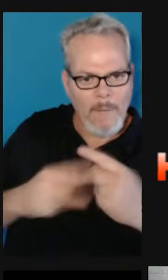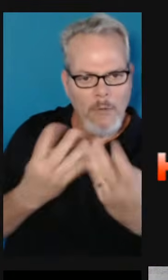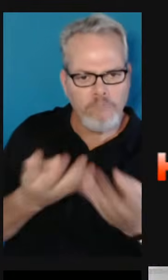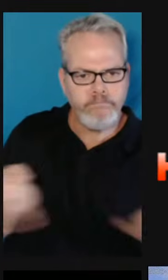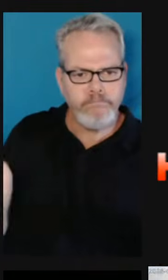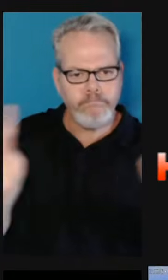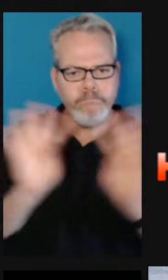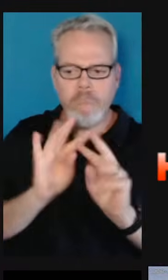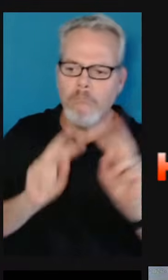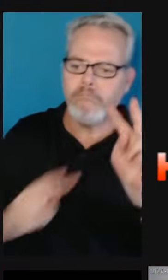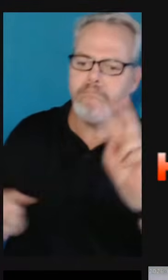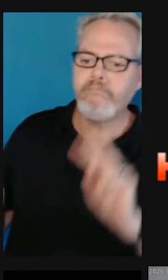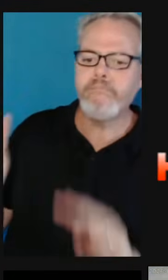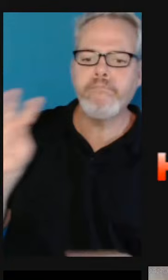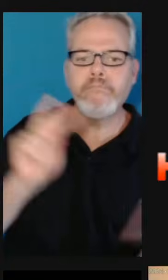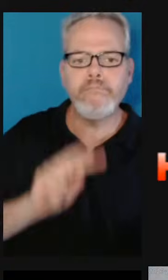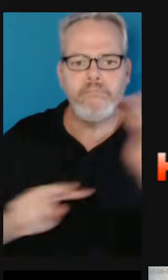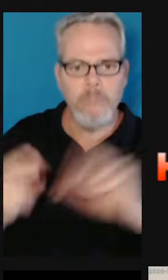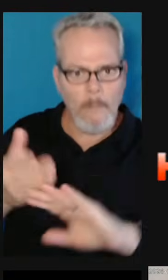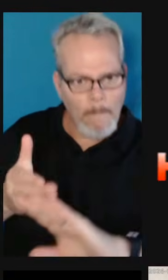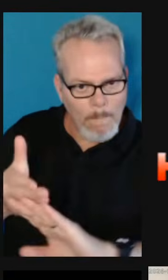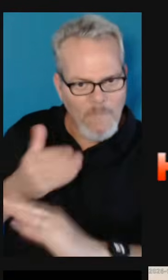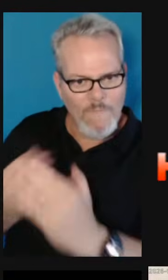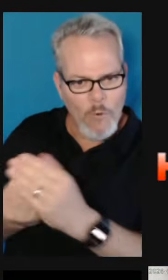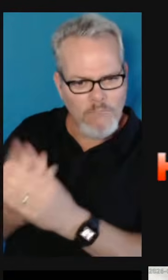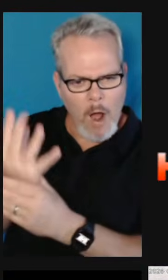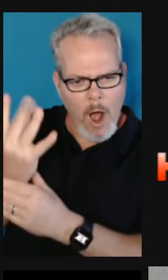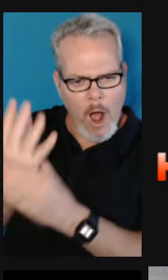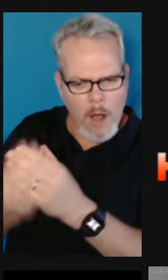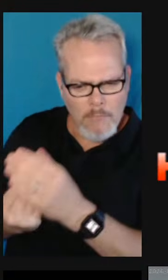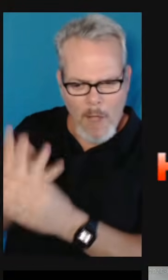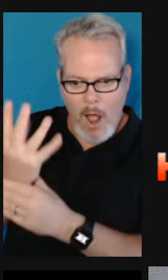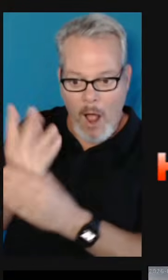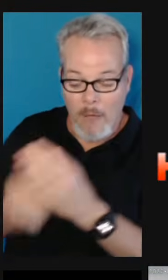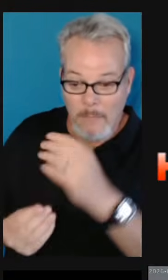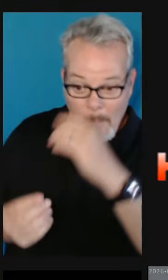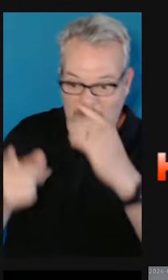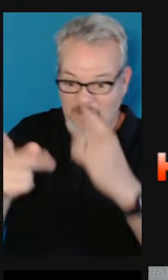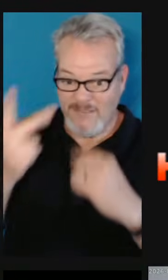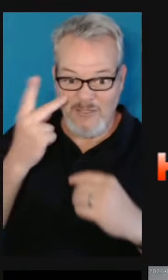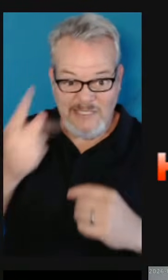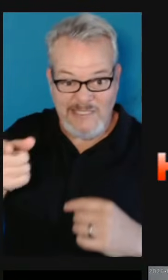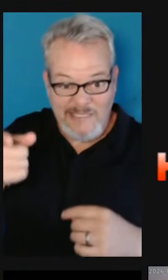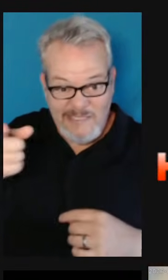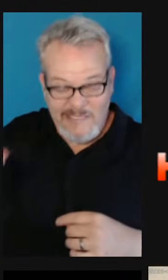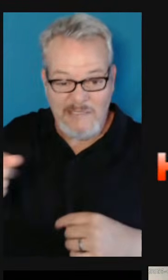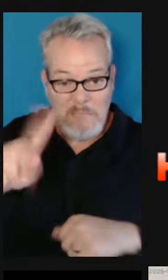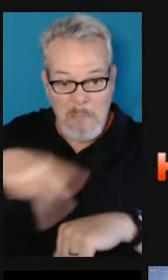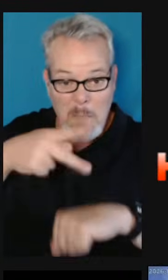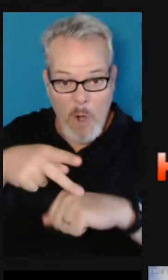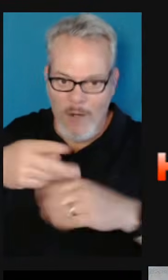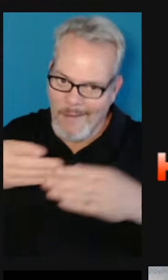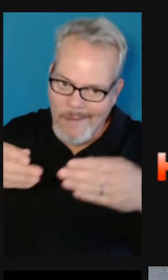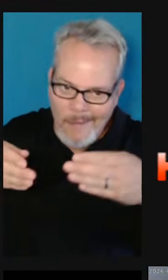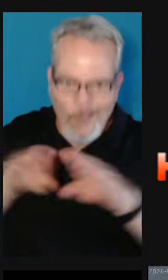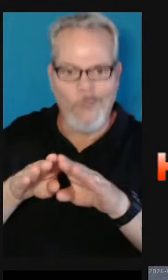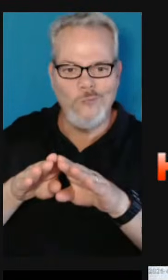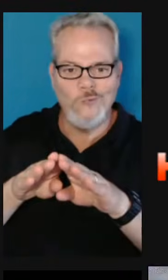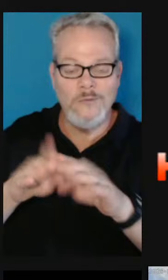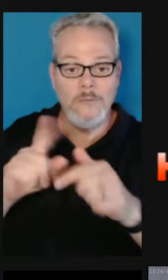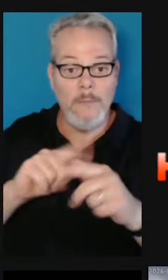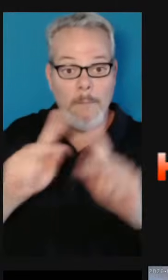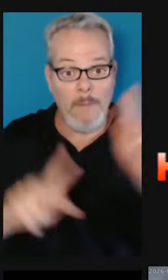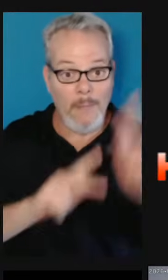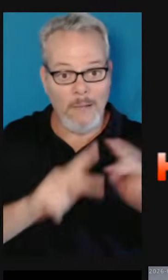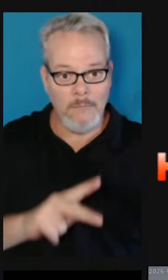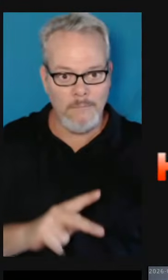Uikahuna before the fountain starts. See lots of fallout. The place empties out because the park actually gets closed. then people come back and